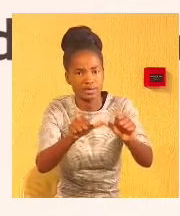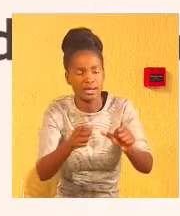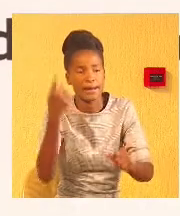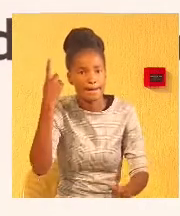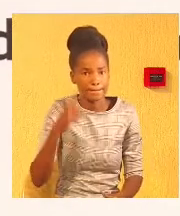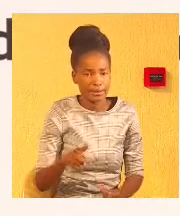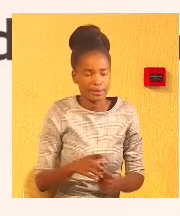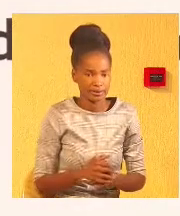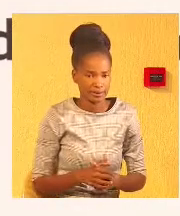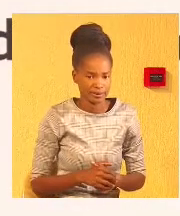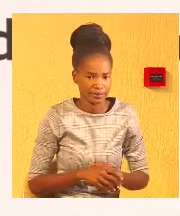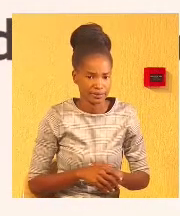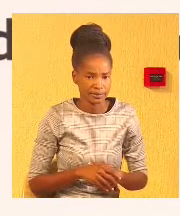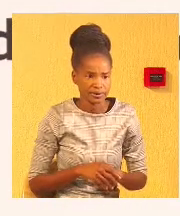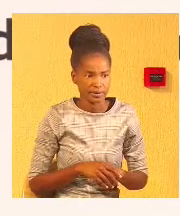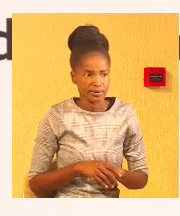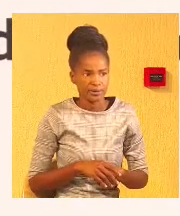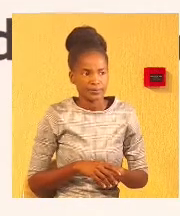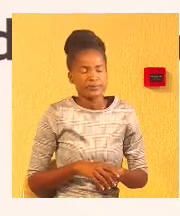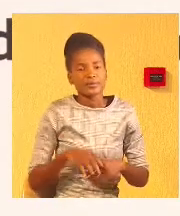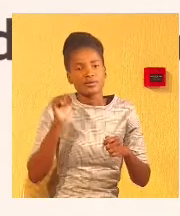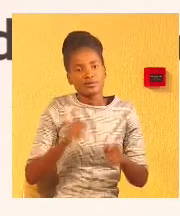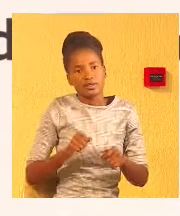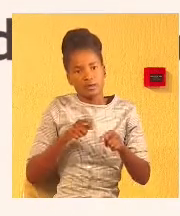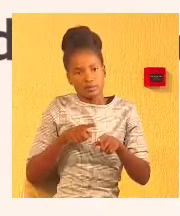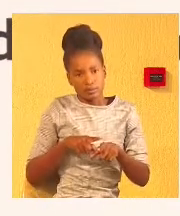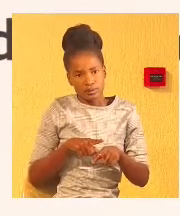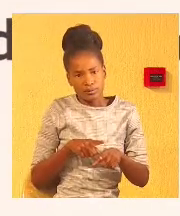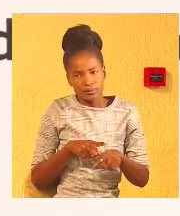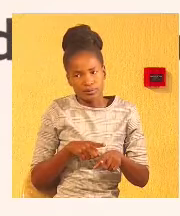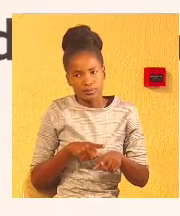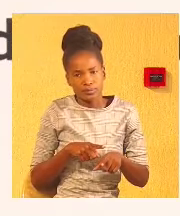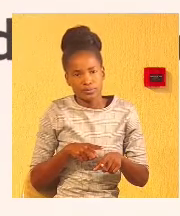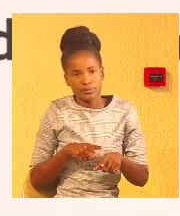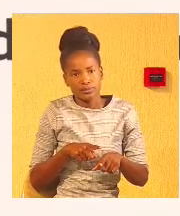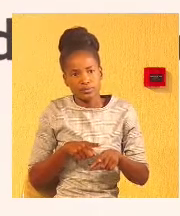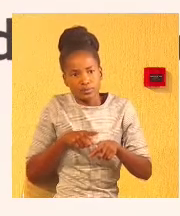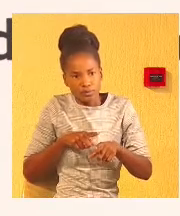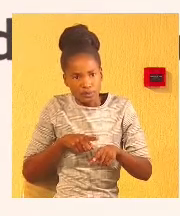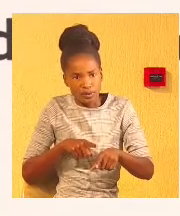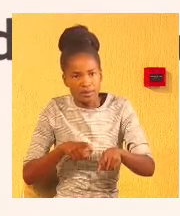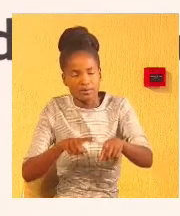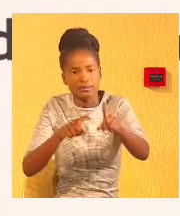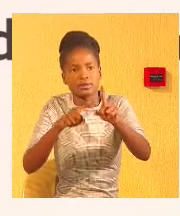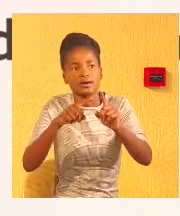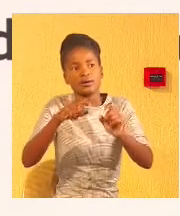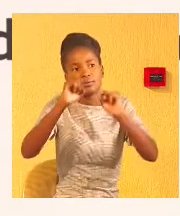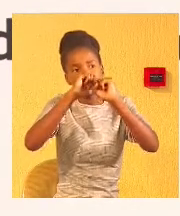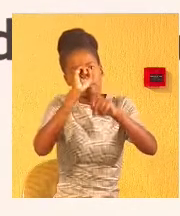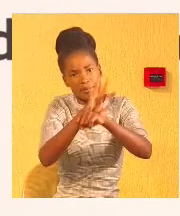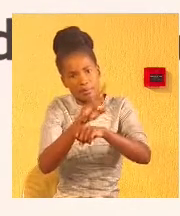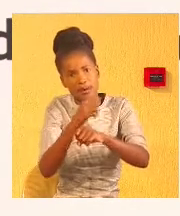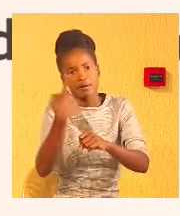However, they had to follow the prescribed Ministry of Health and Social Services and